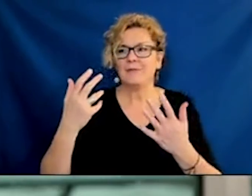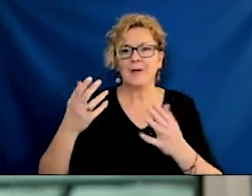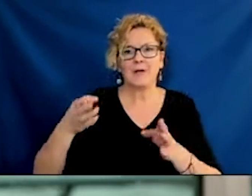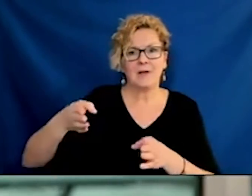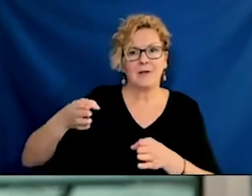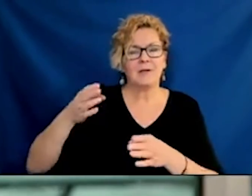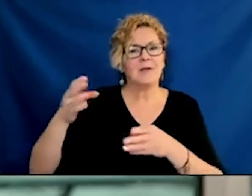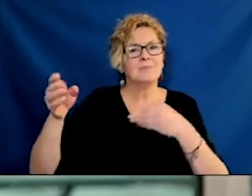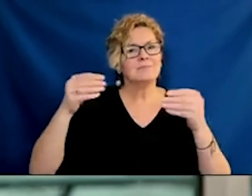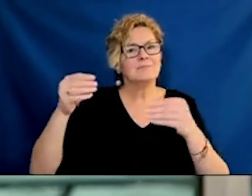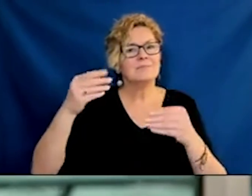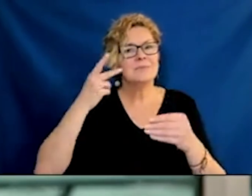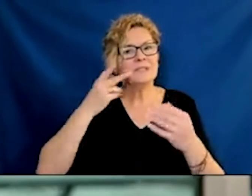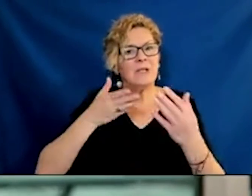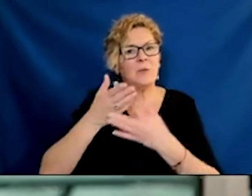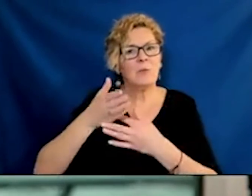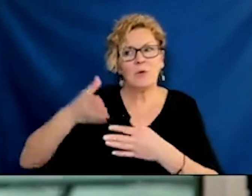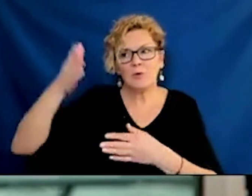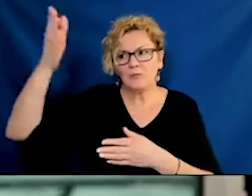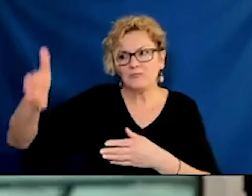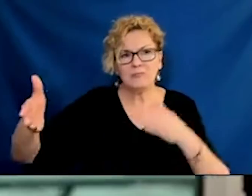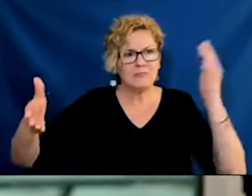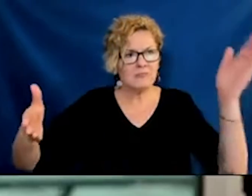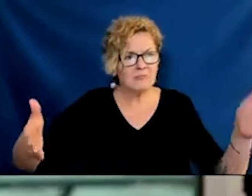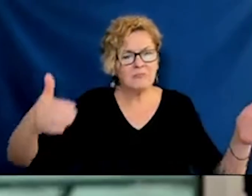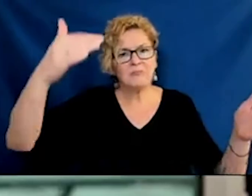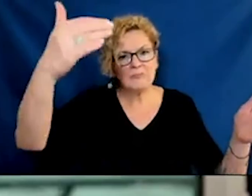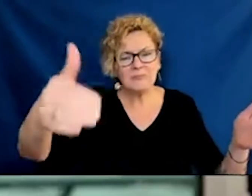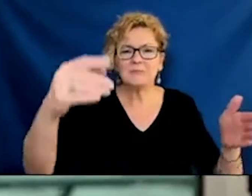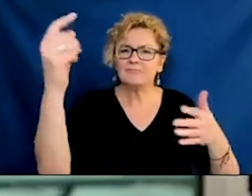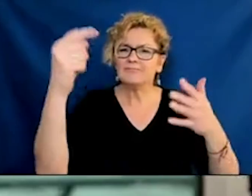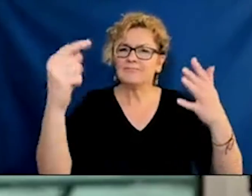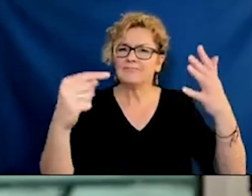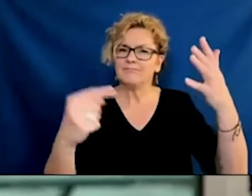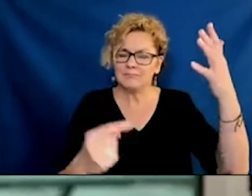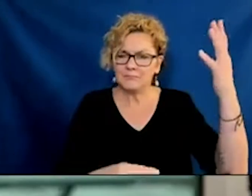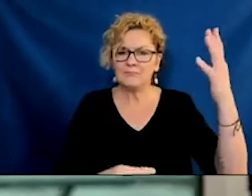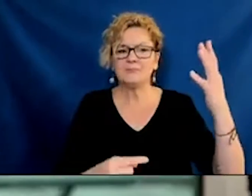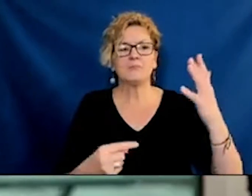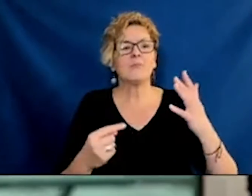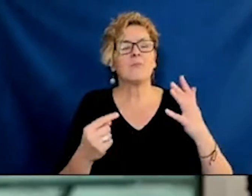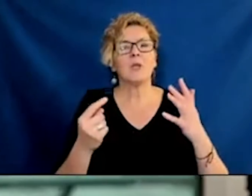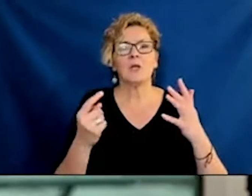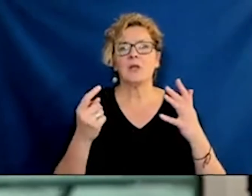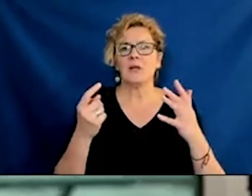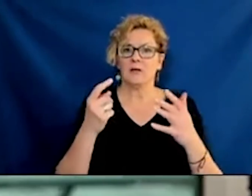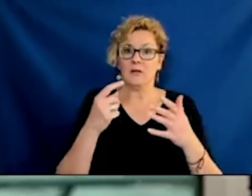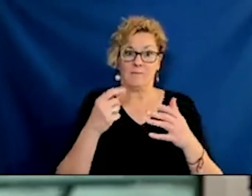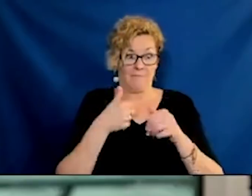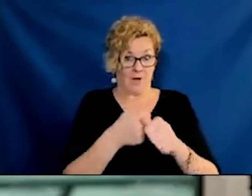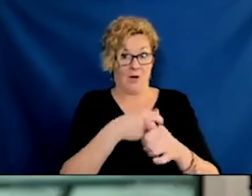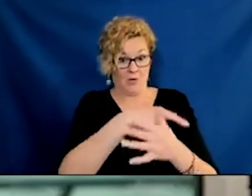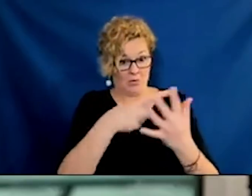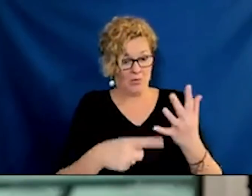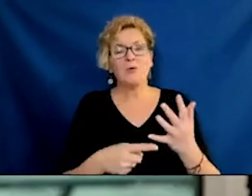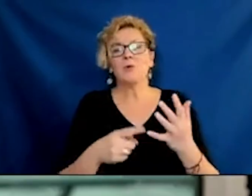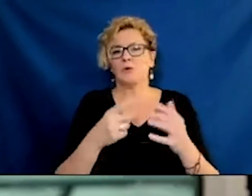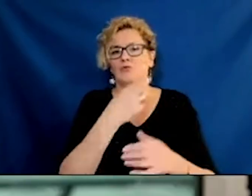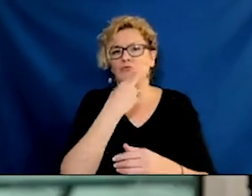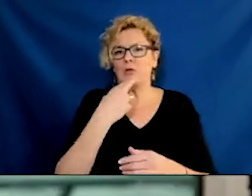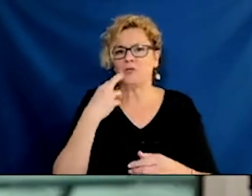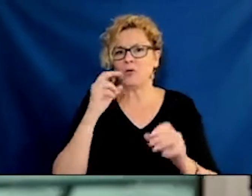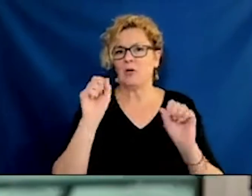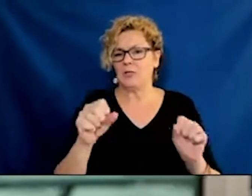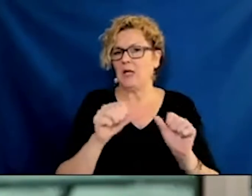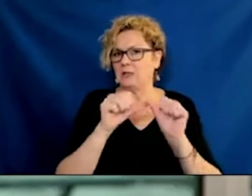areas. Yes, it is a challenge because we are trying to keep those small businesses open as much as we can, and restaurants and